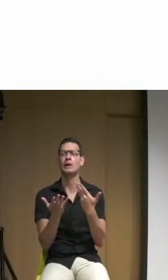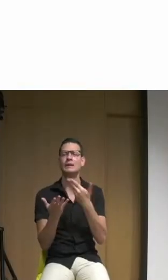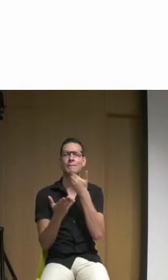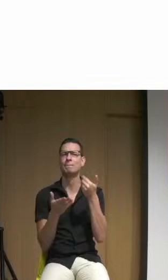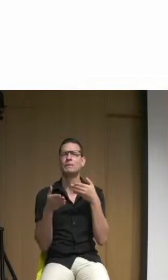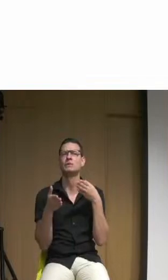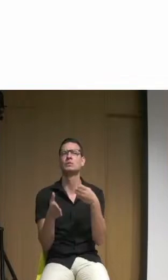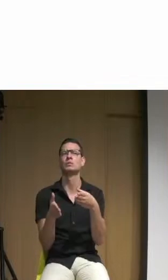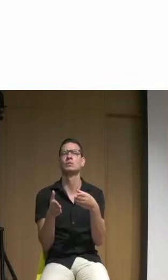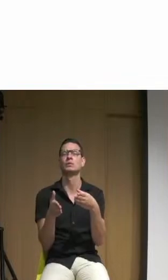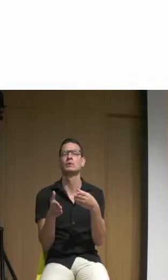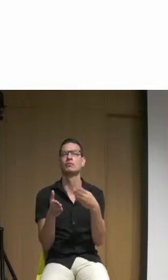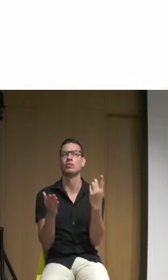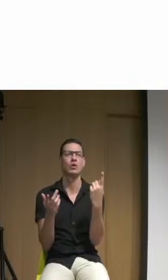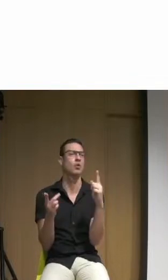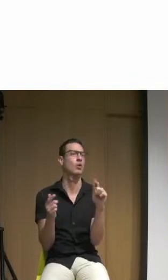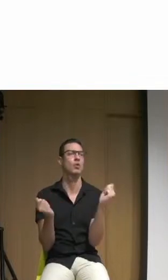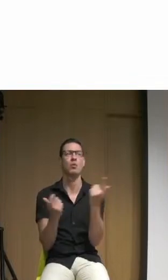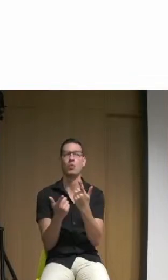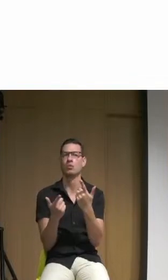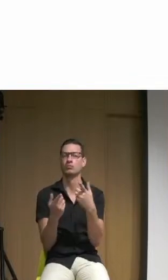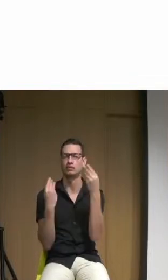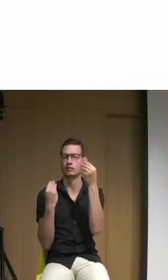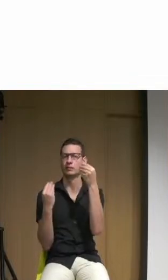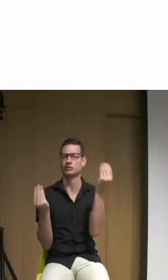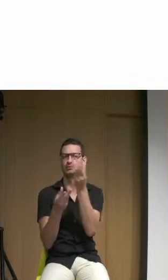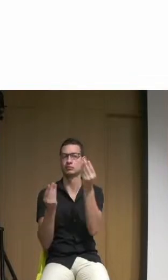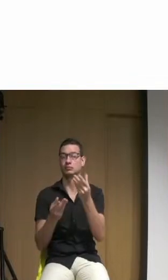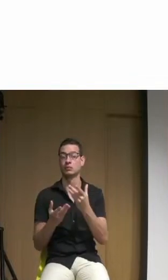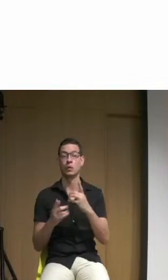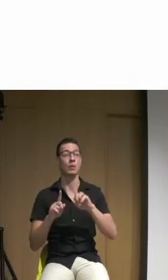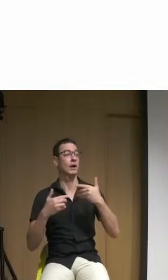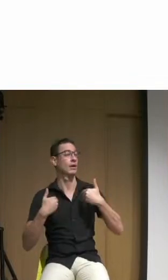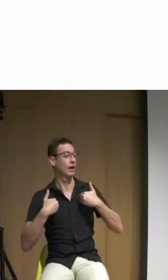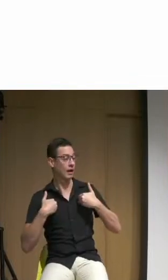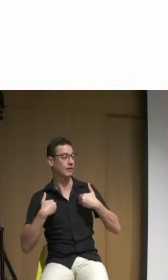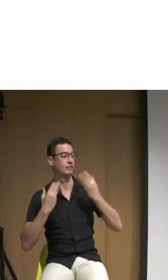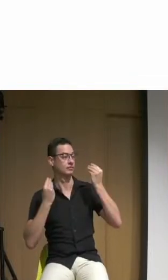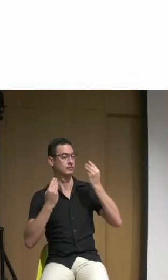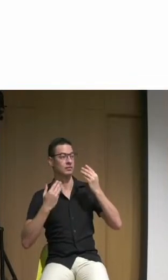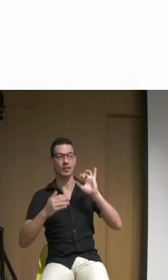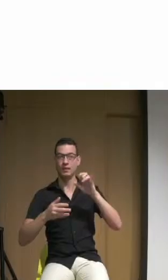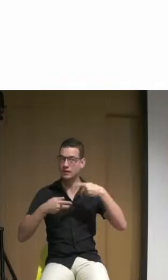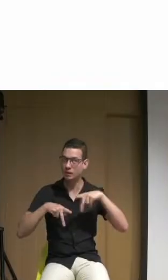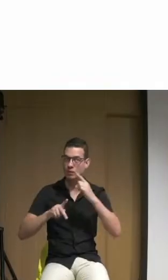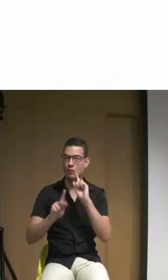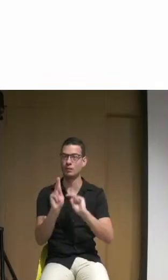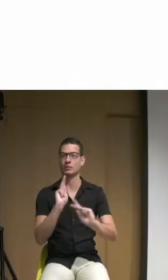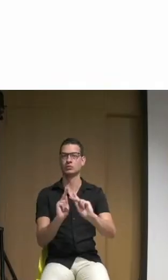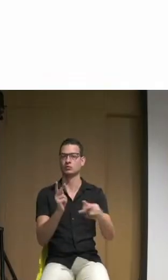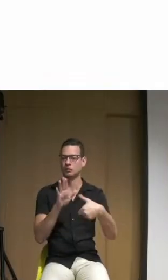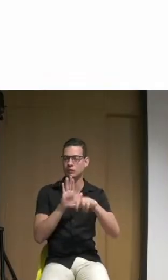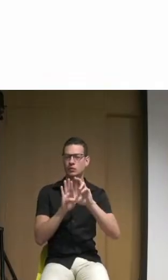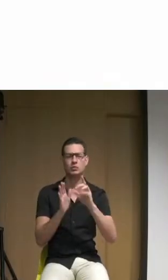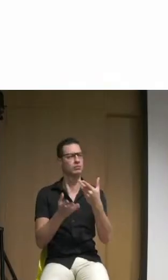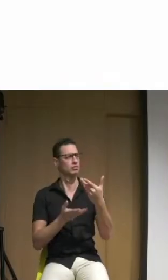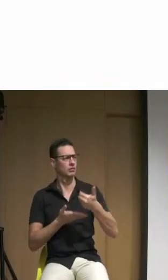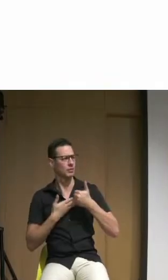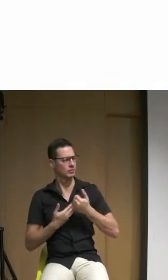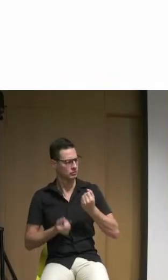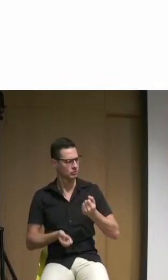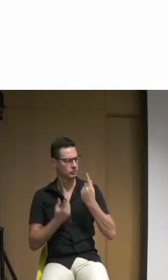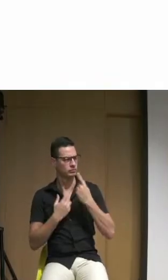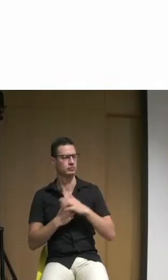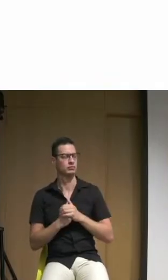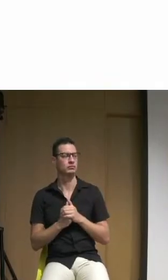to get this information? Because we did have the information. There was an opportunity for everyone to review. So help me understand the best way. I guess I would ask